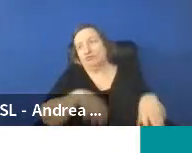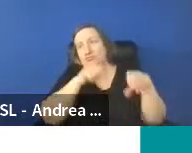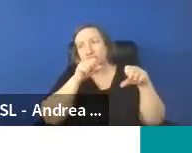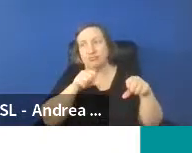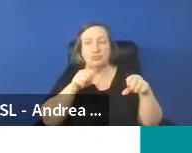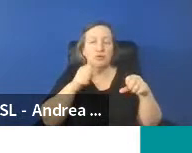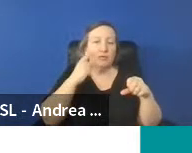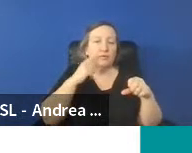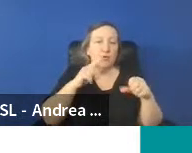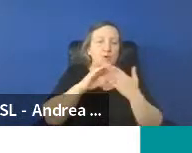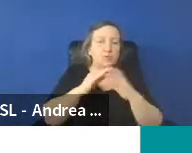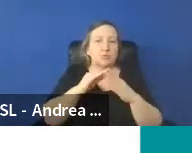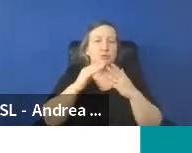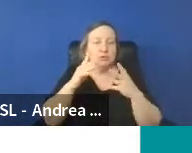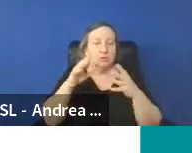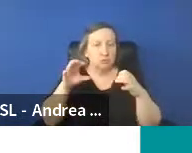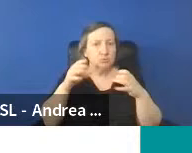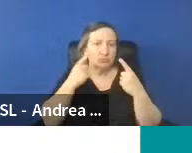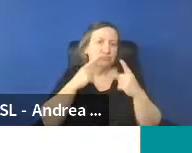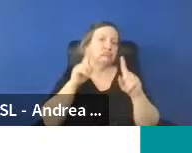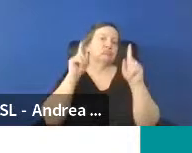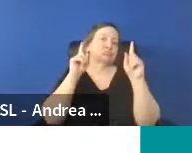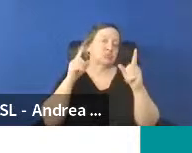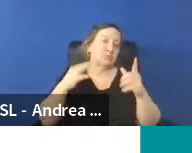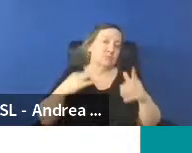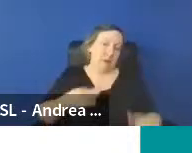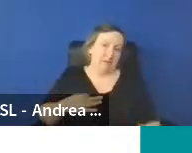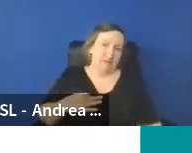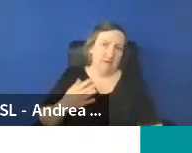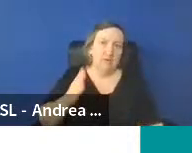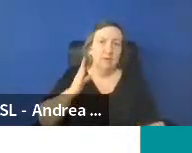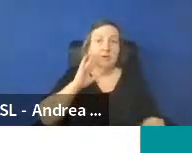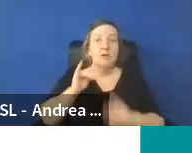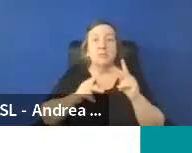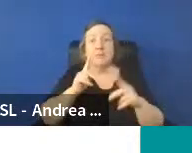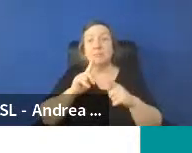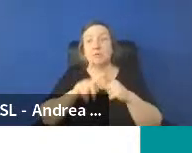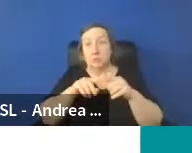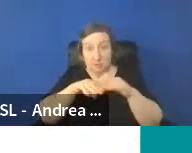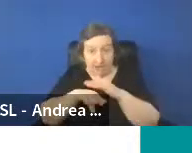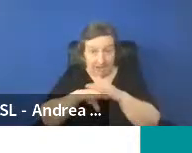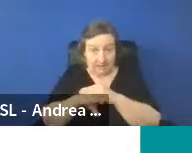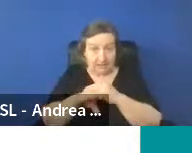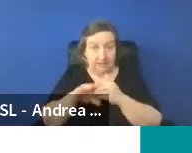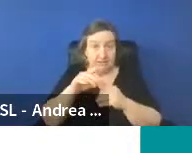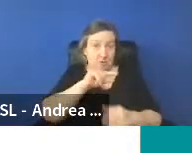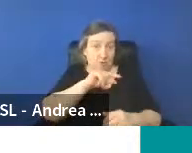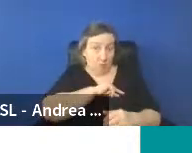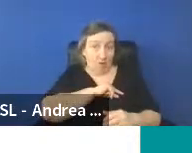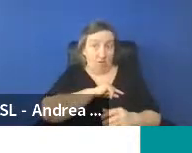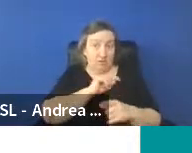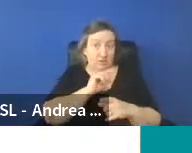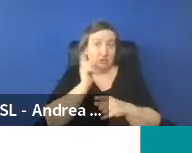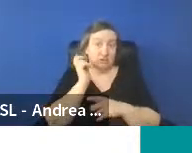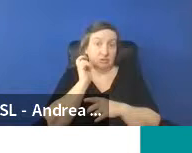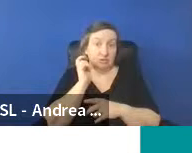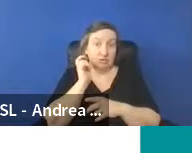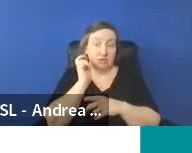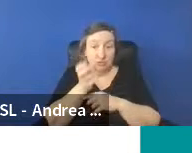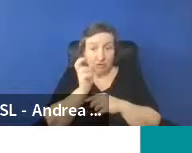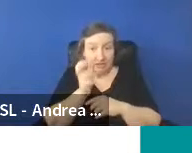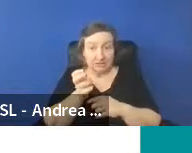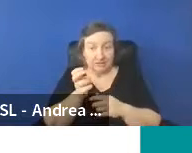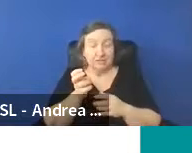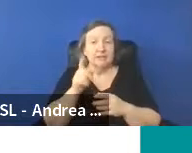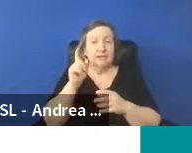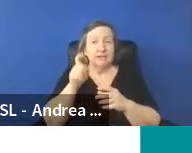these benefits. We know that for people to be able to access quality transit, they need to stay